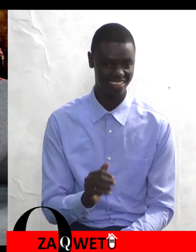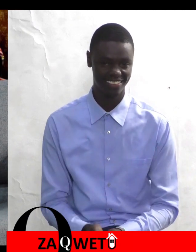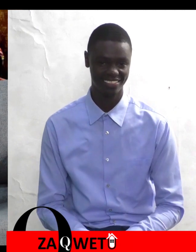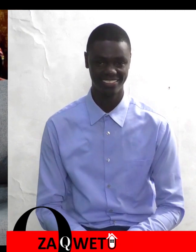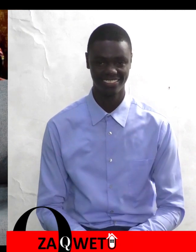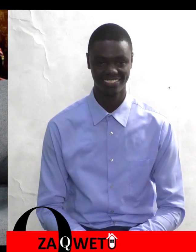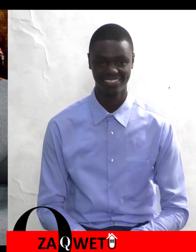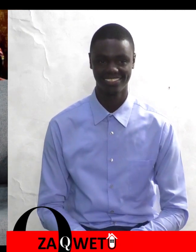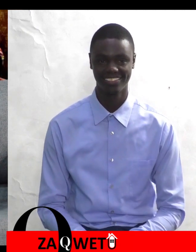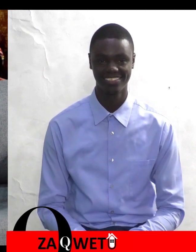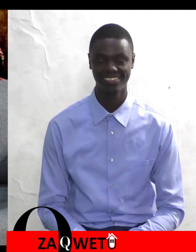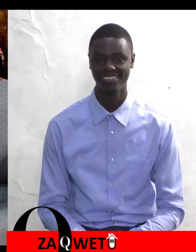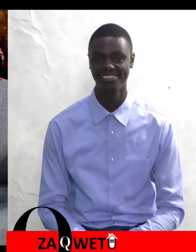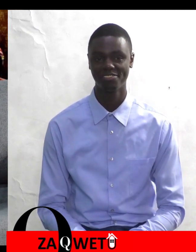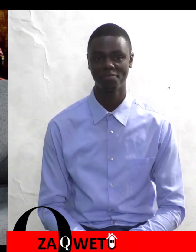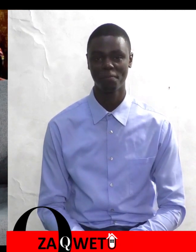nani.